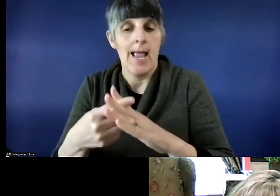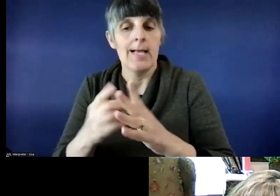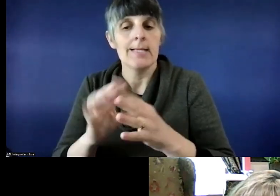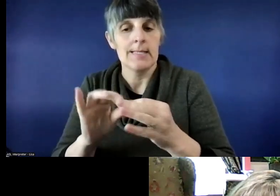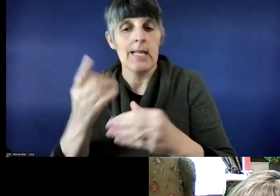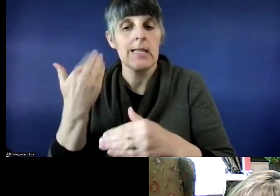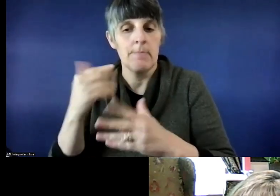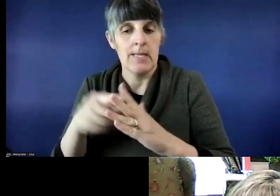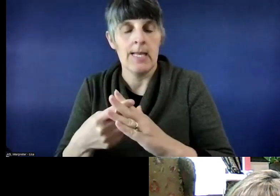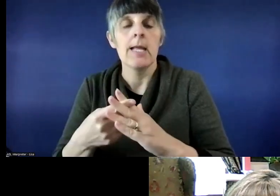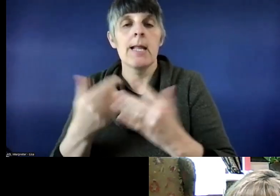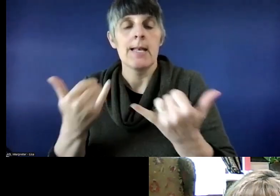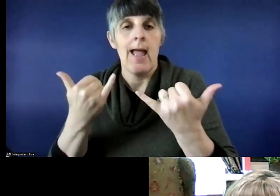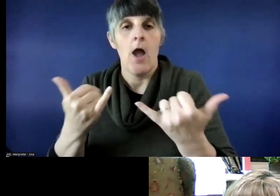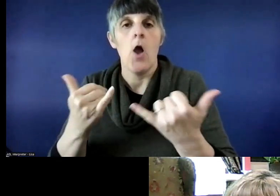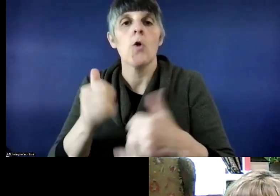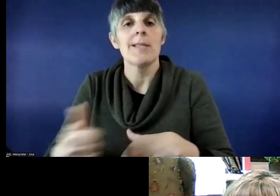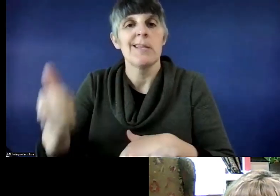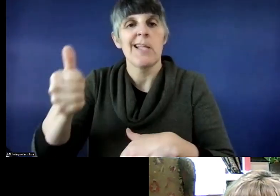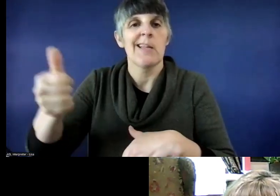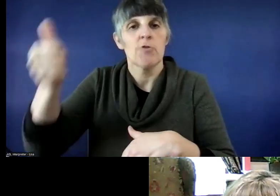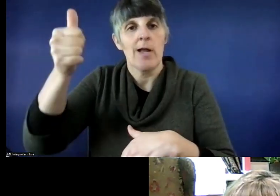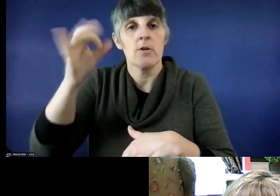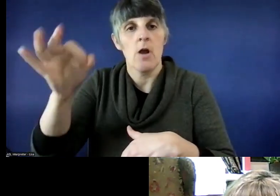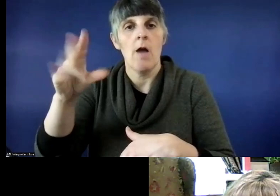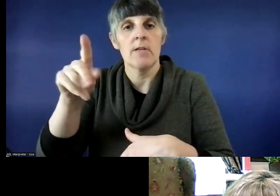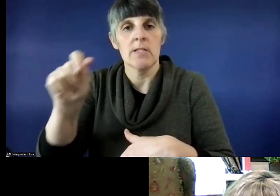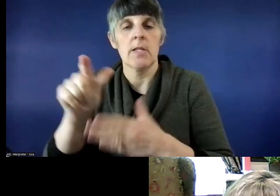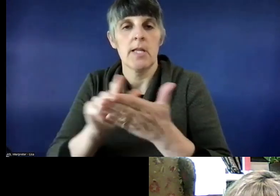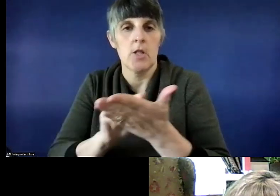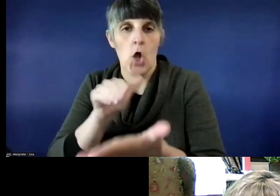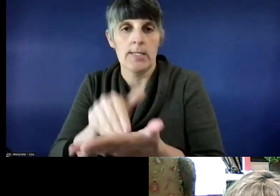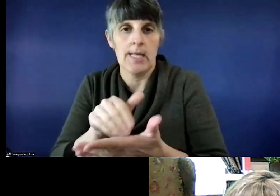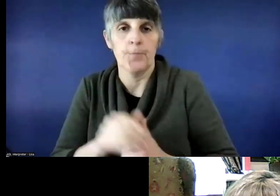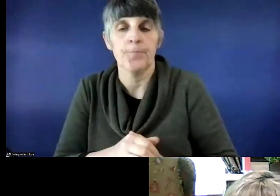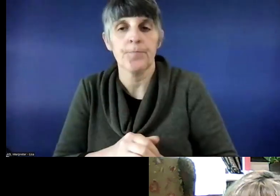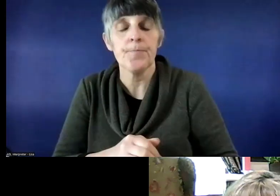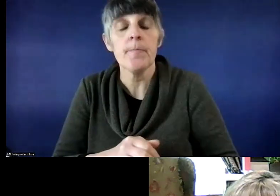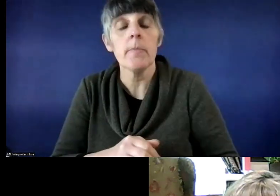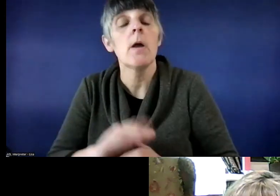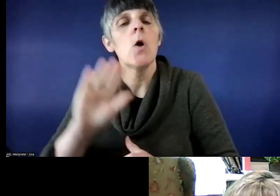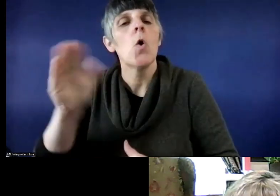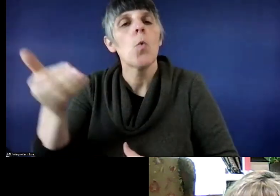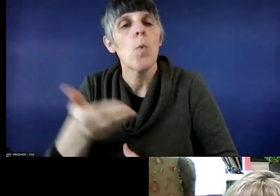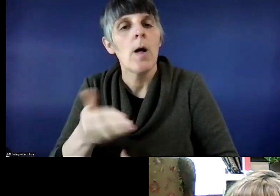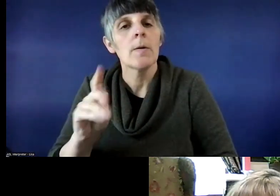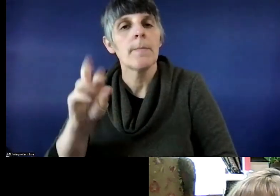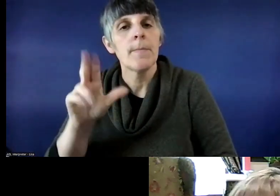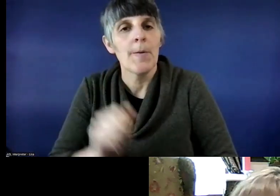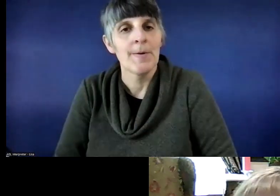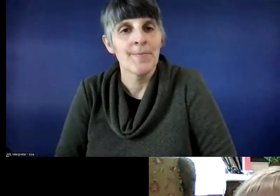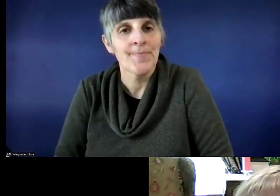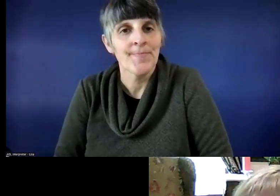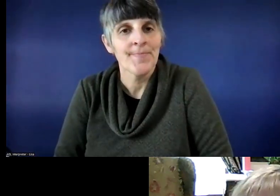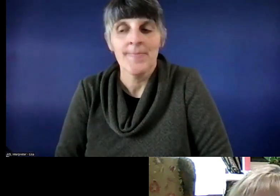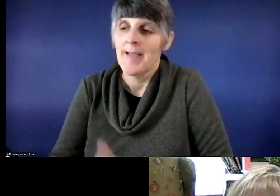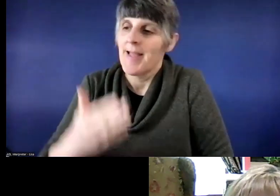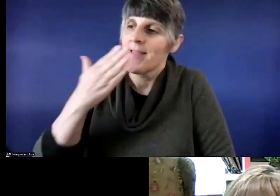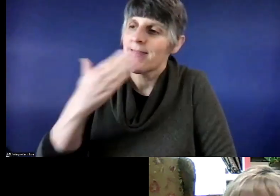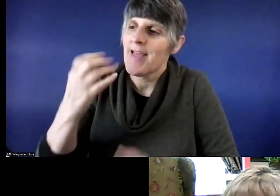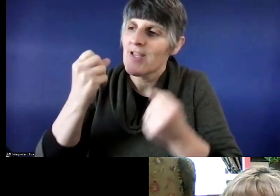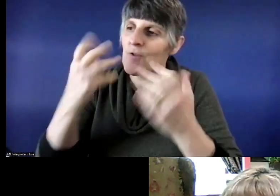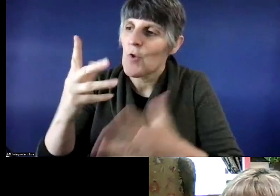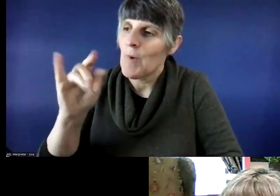is now currently the executive director of the Disability Law Center. Barbara, welcome. Thank you so